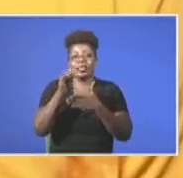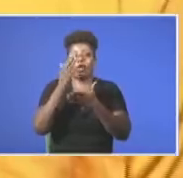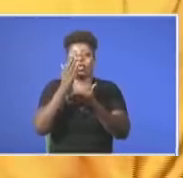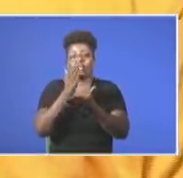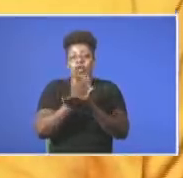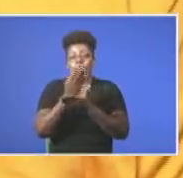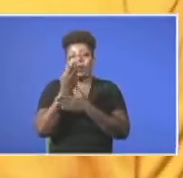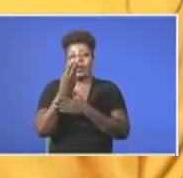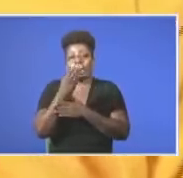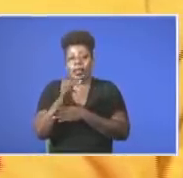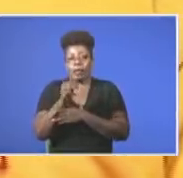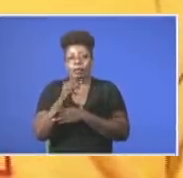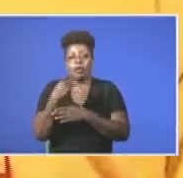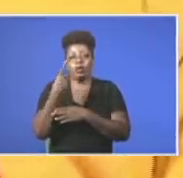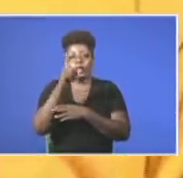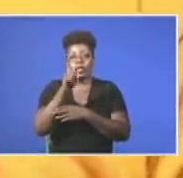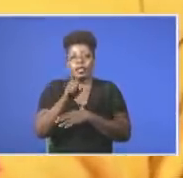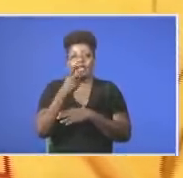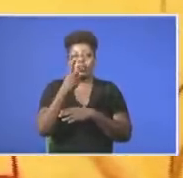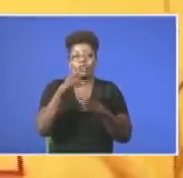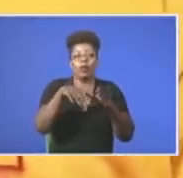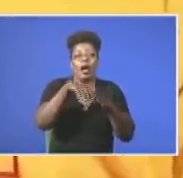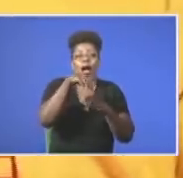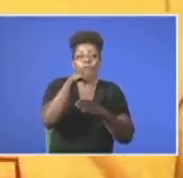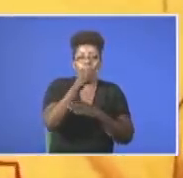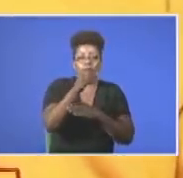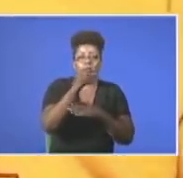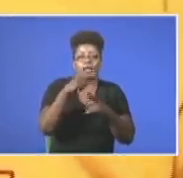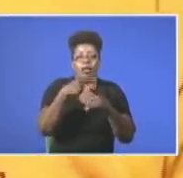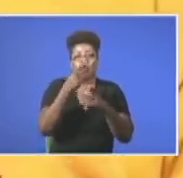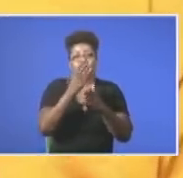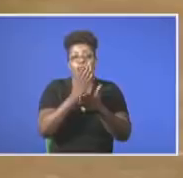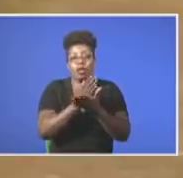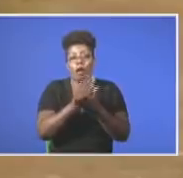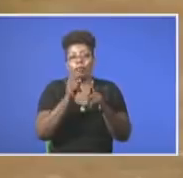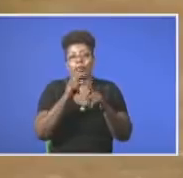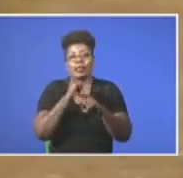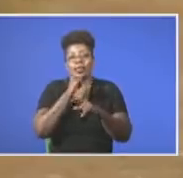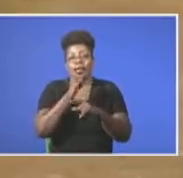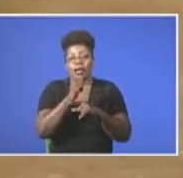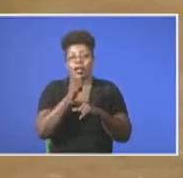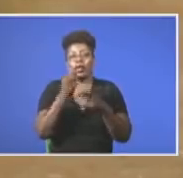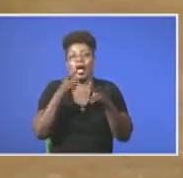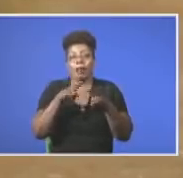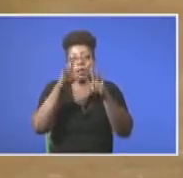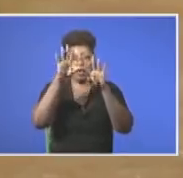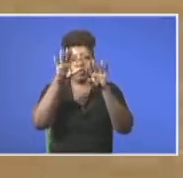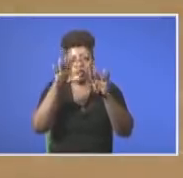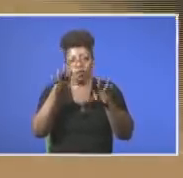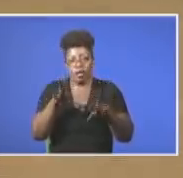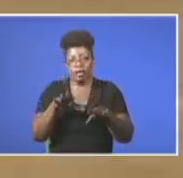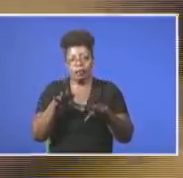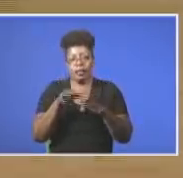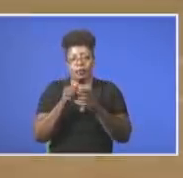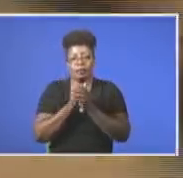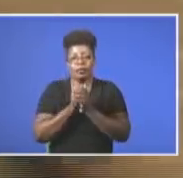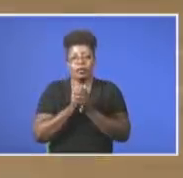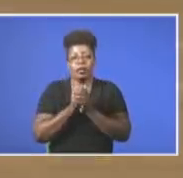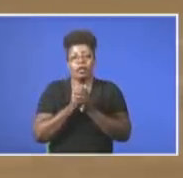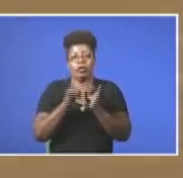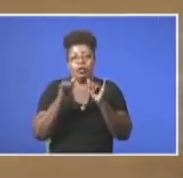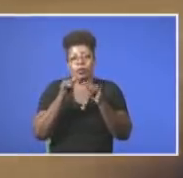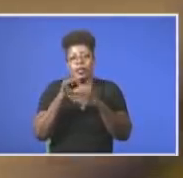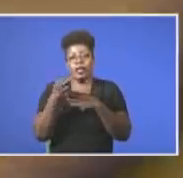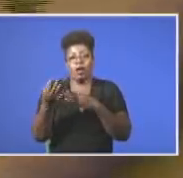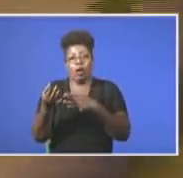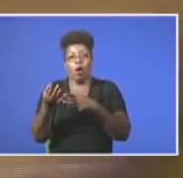them. We needed 2 outs, and we would have stopped them, but that didn't happen. The rain came down and saved them. We in playoff mode,